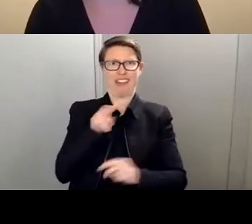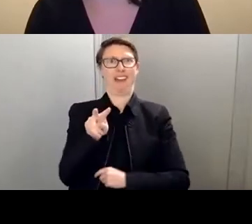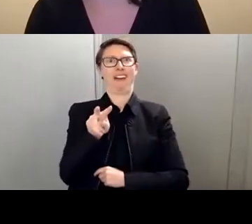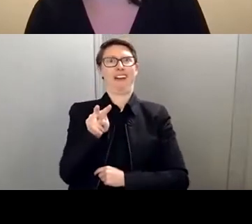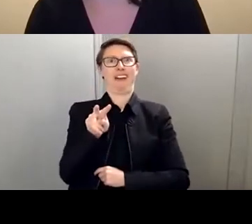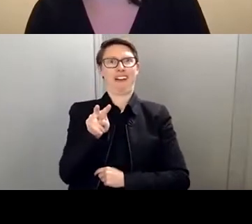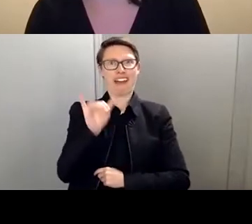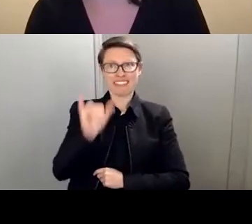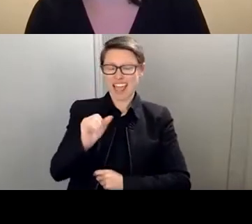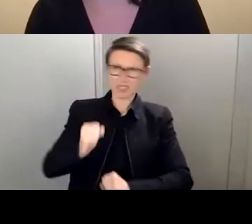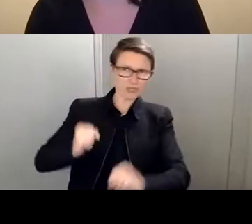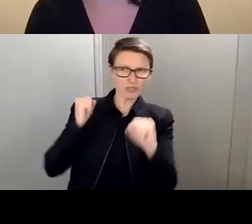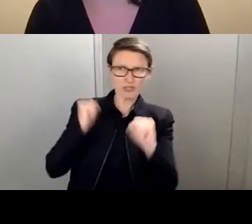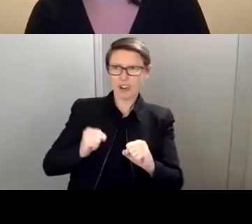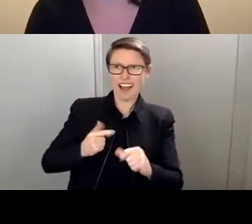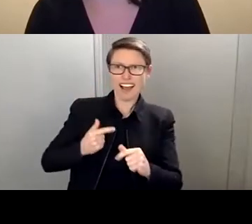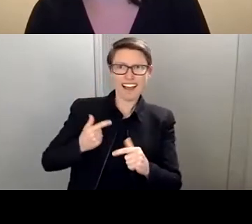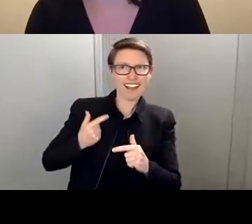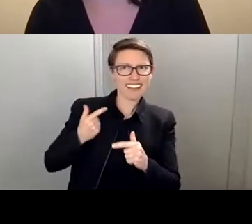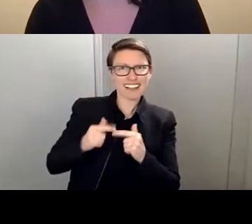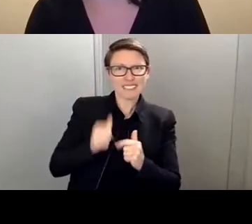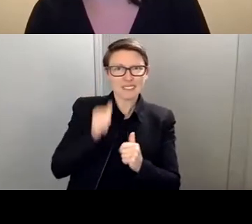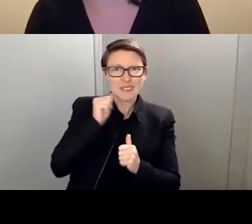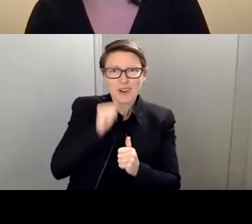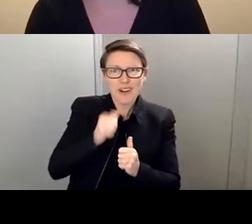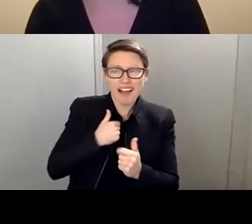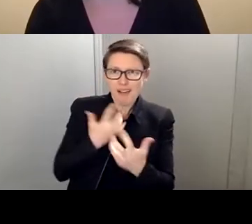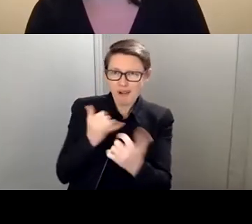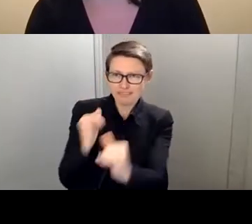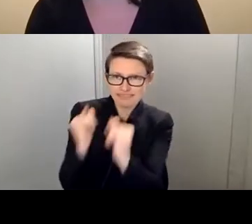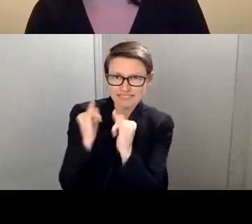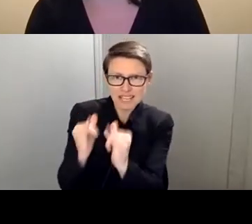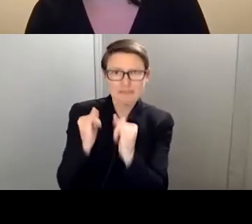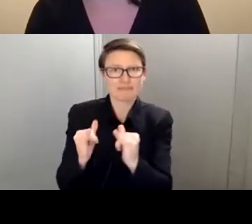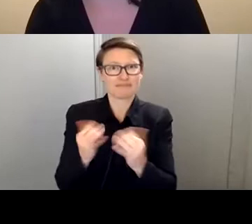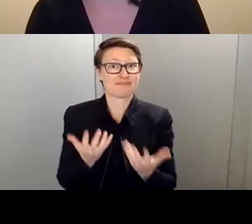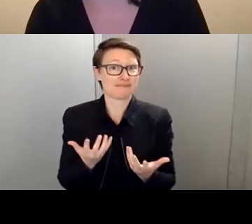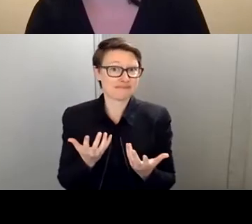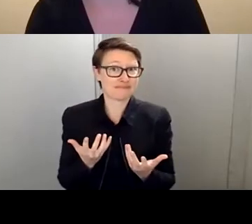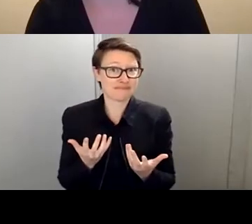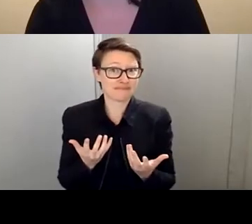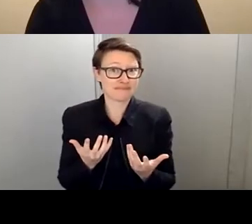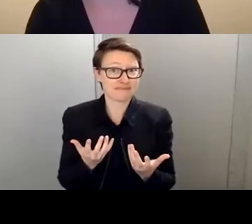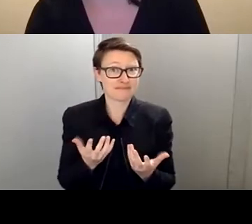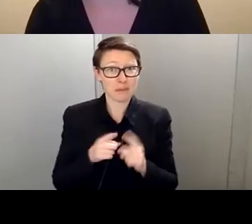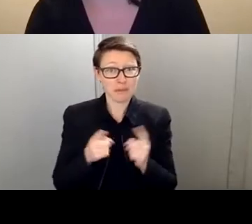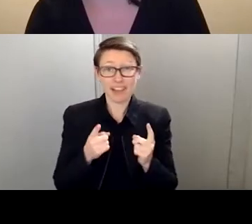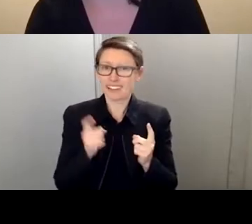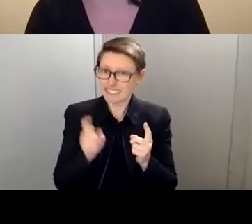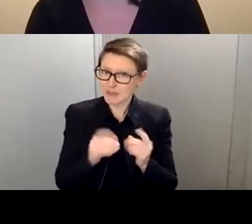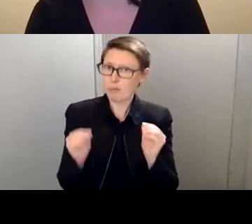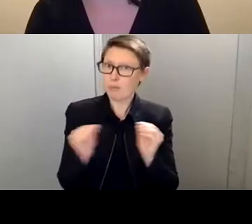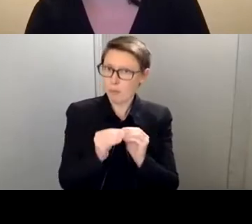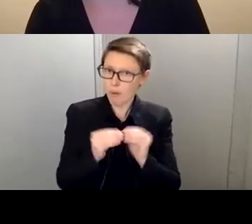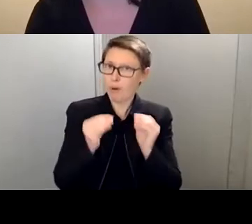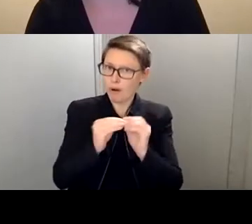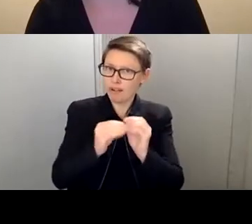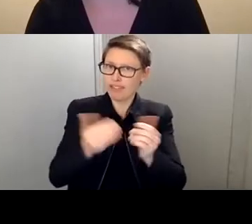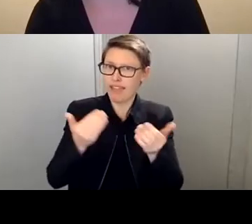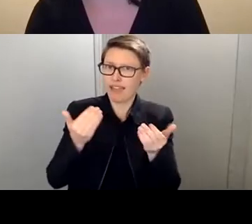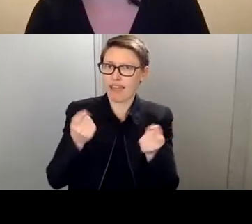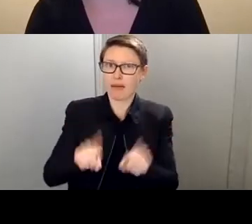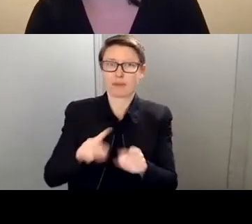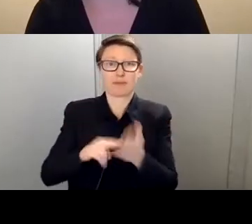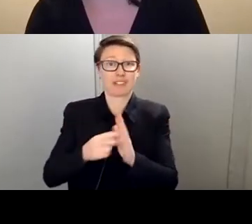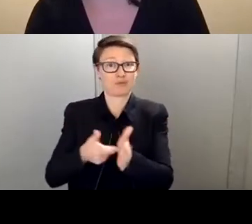of those moments where kids can see themselves on screen, it's going to take a lot of us working hard together at every point of the